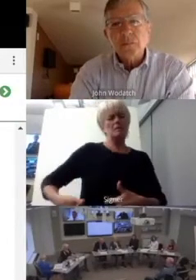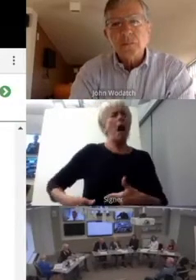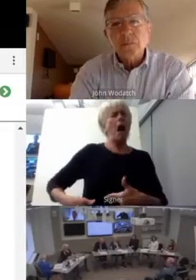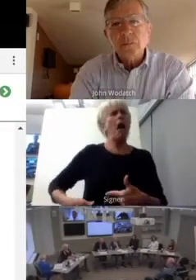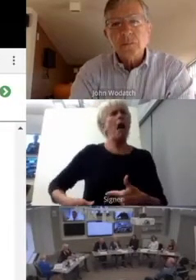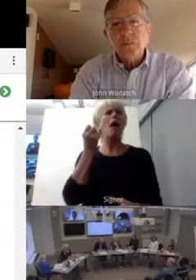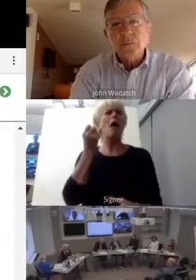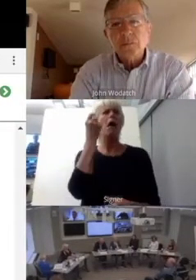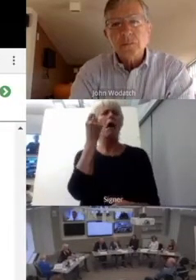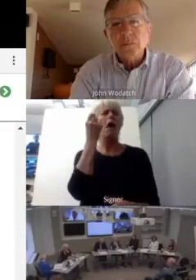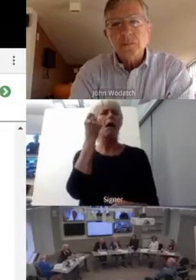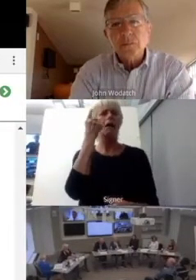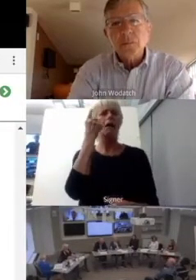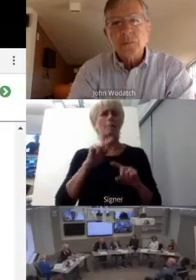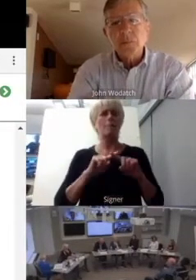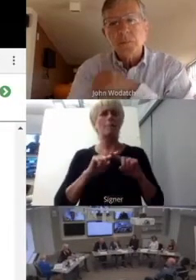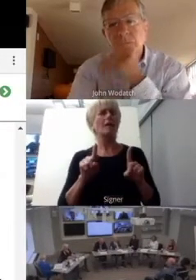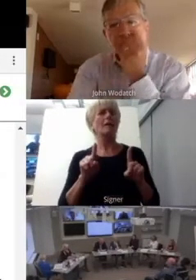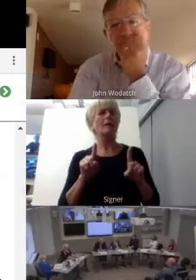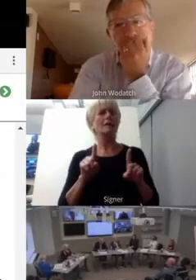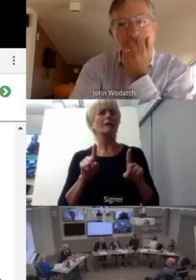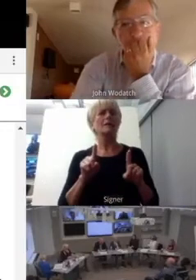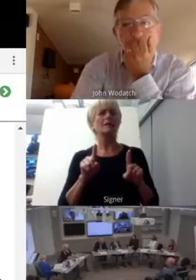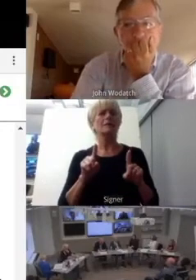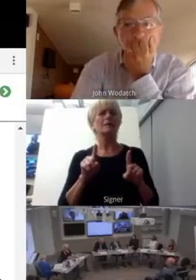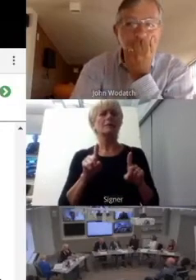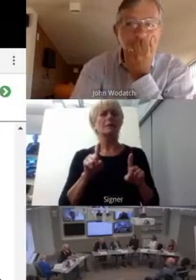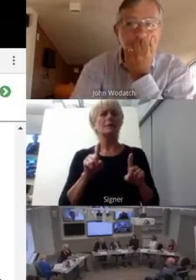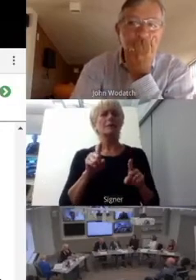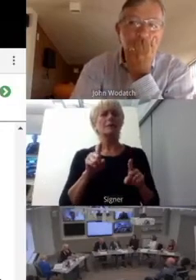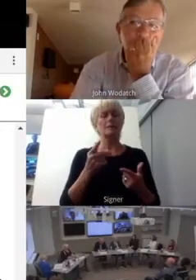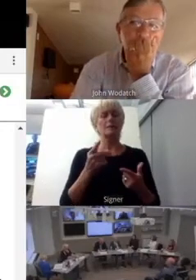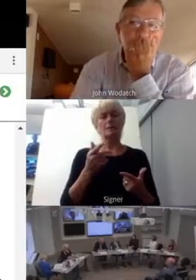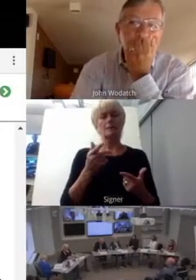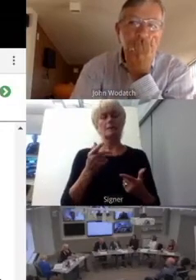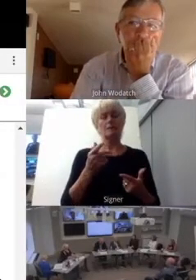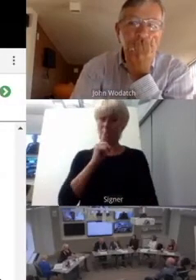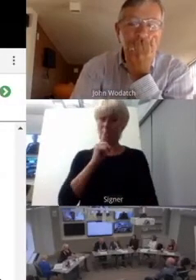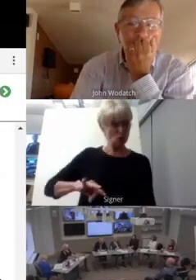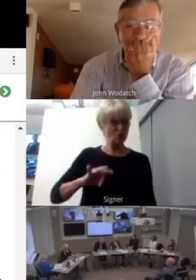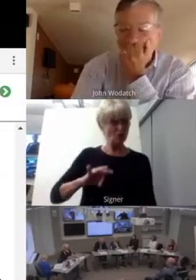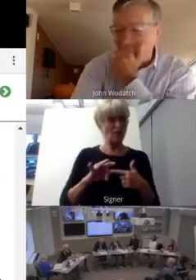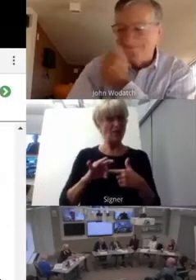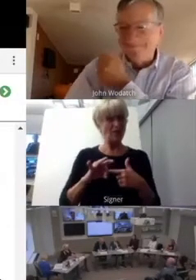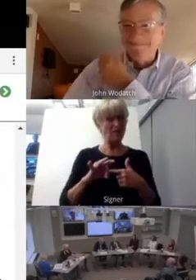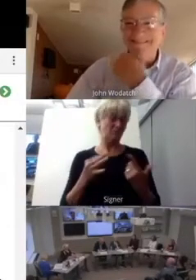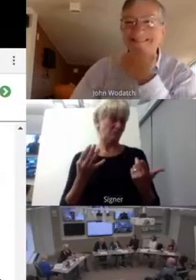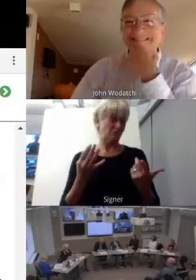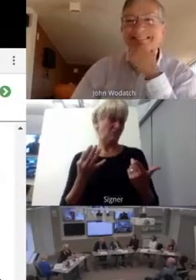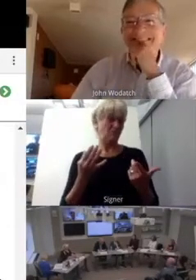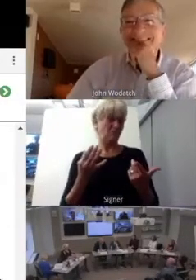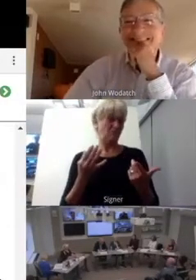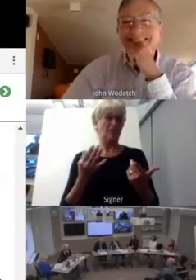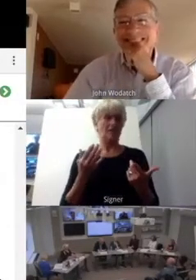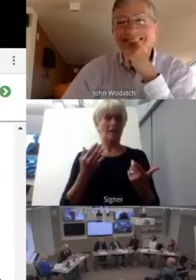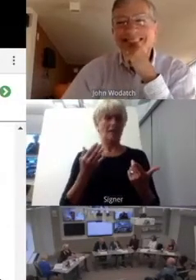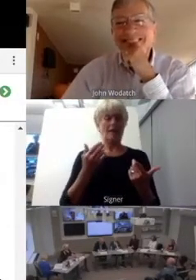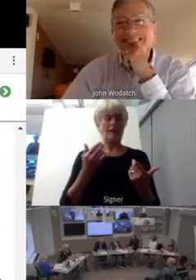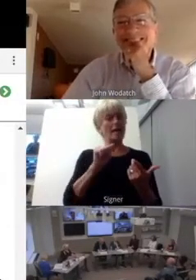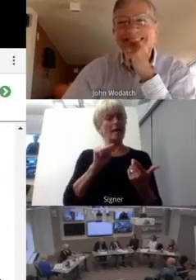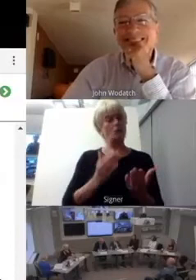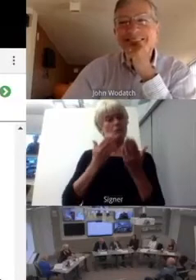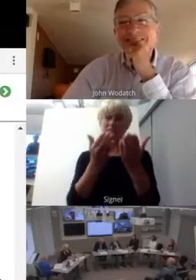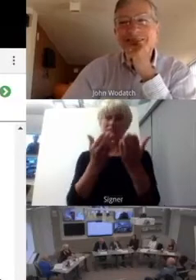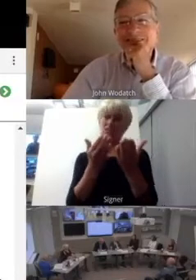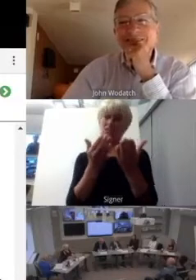me if it's been a useful exercise and what recommendations, if any, you'd make to on whether that's something